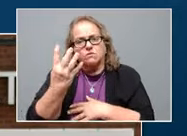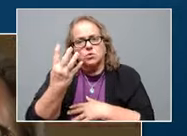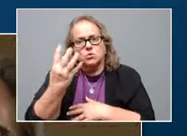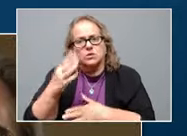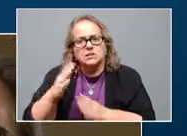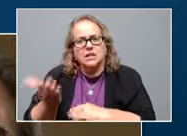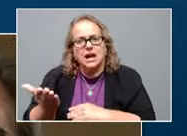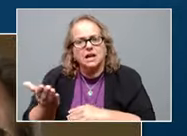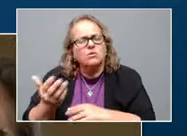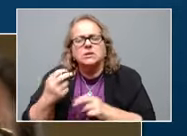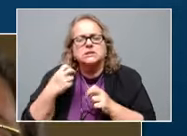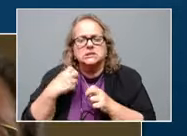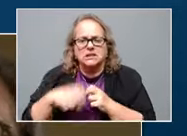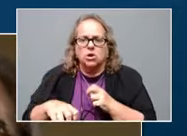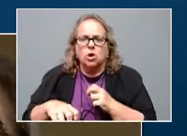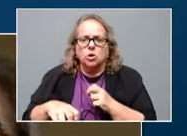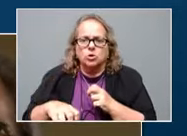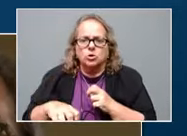difficult.